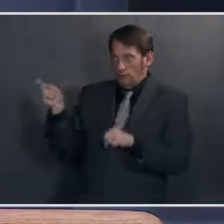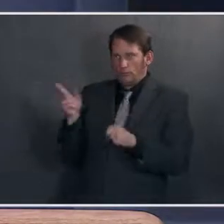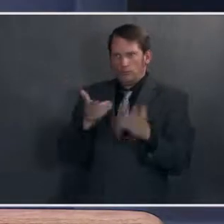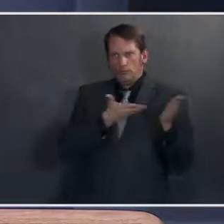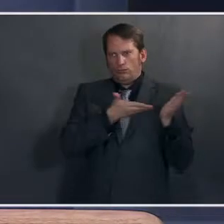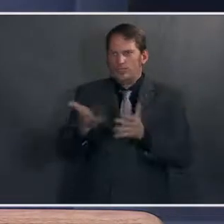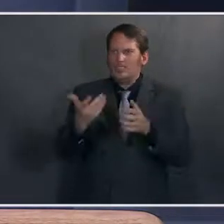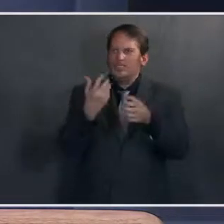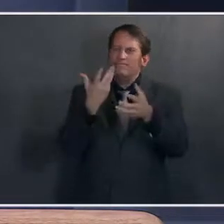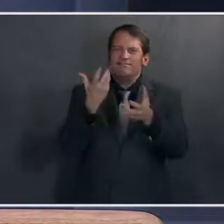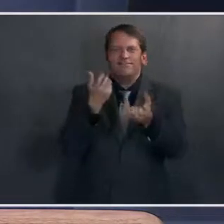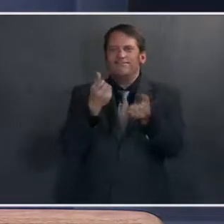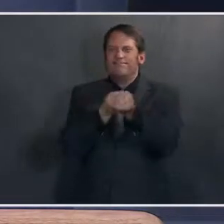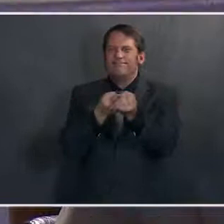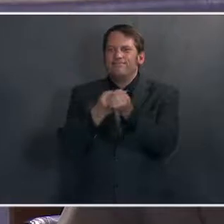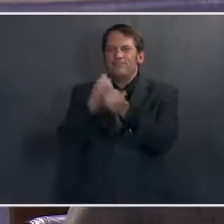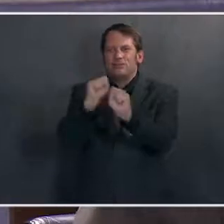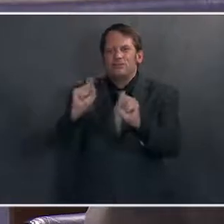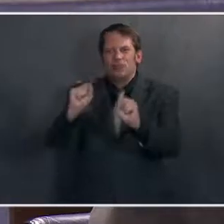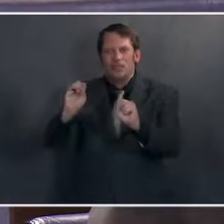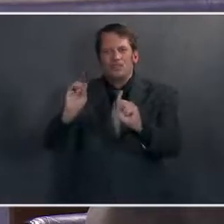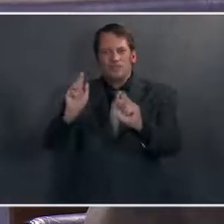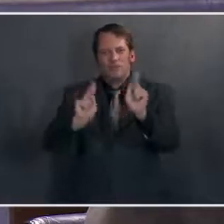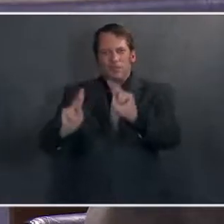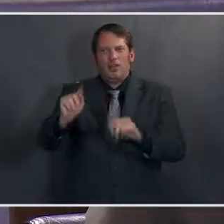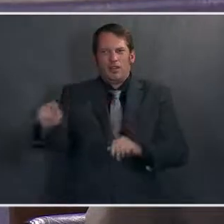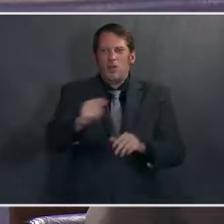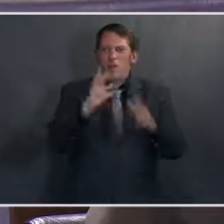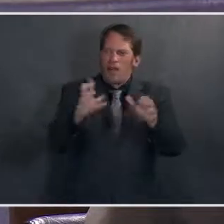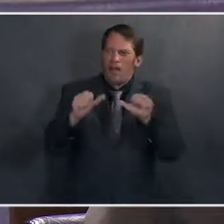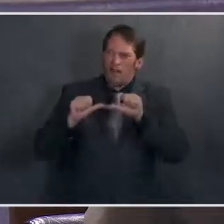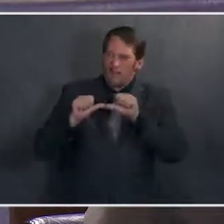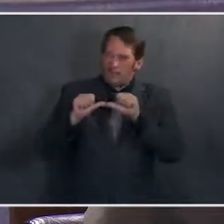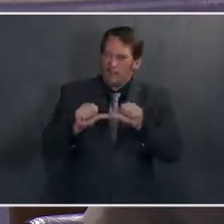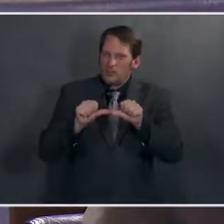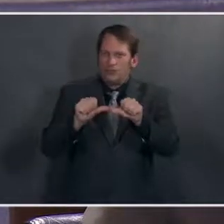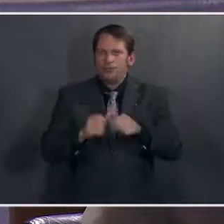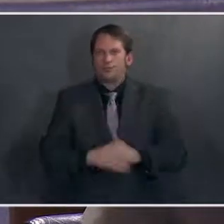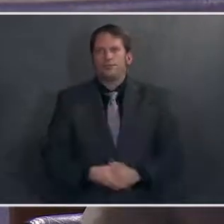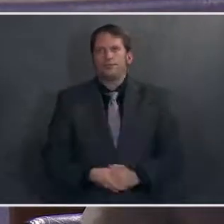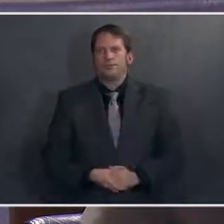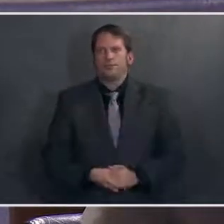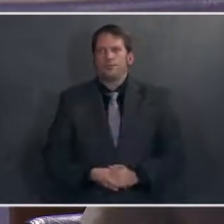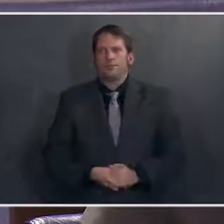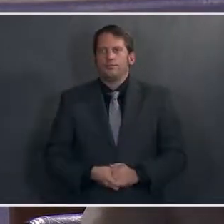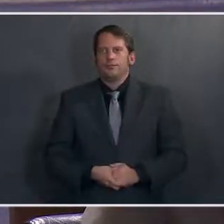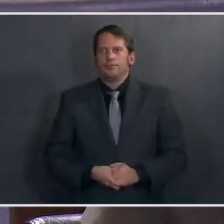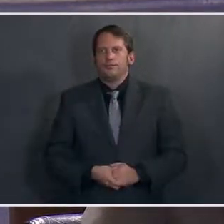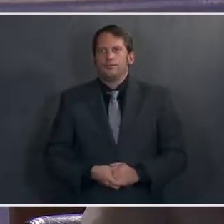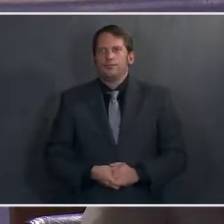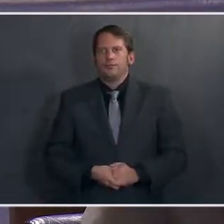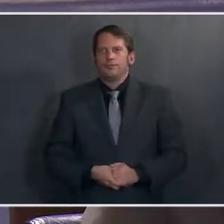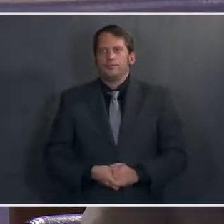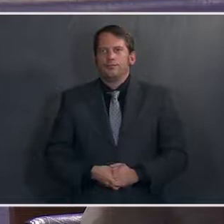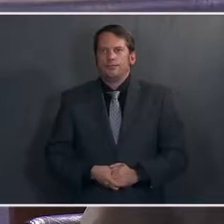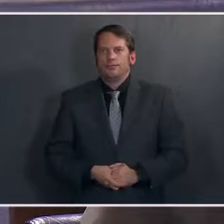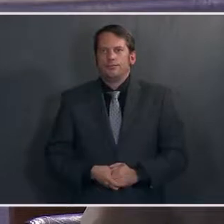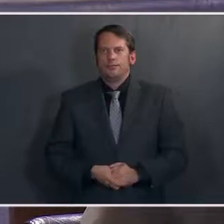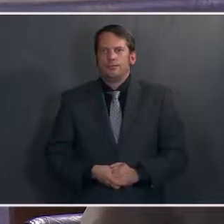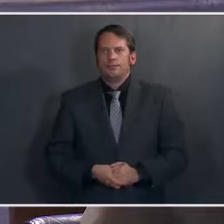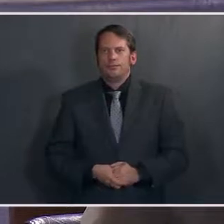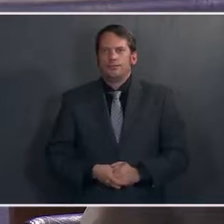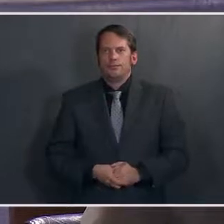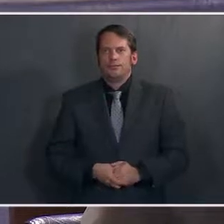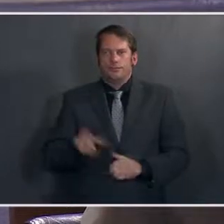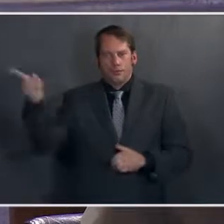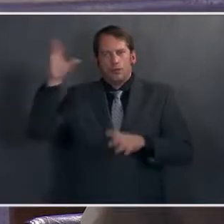continue to engage with them moving forward. Talk about his agenda. President Biden has been signing executive orders, speaking to the American people